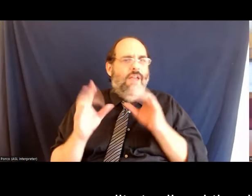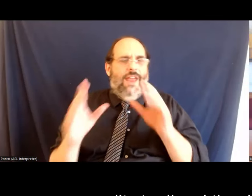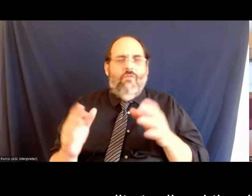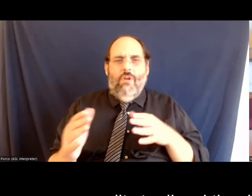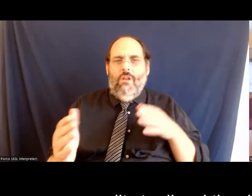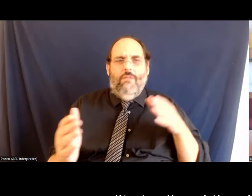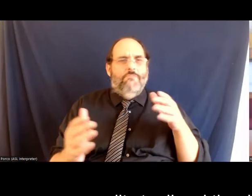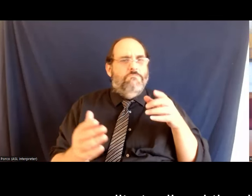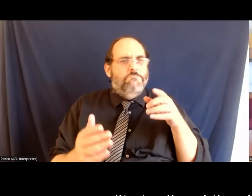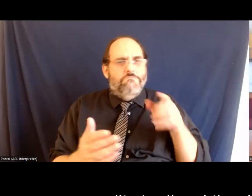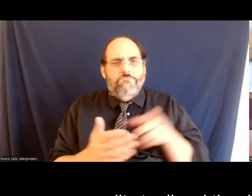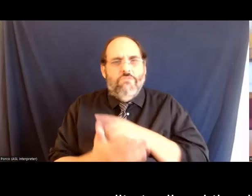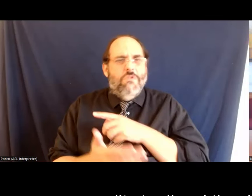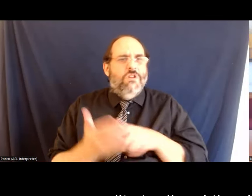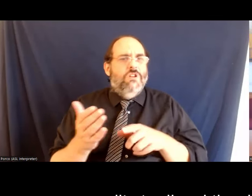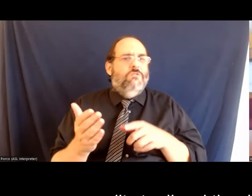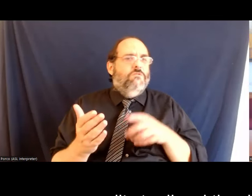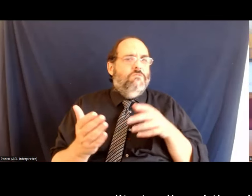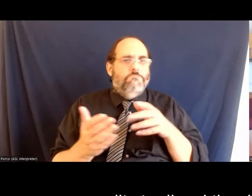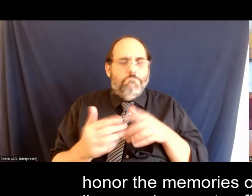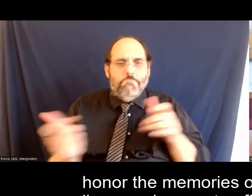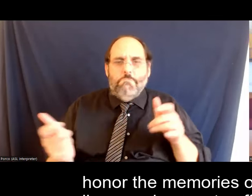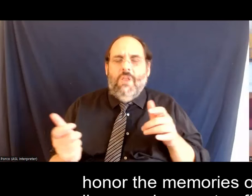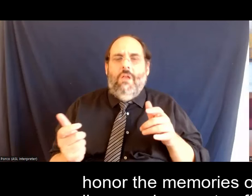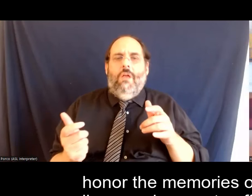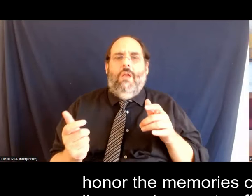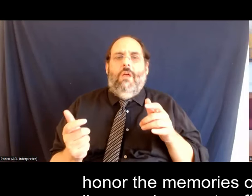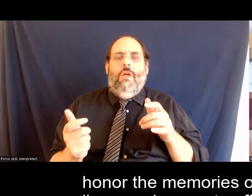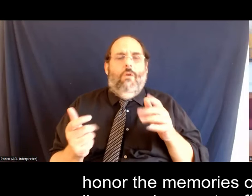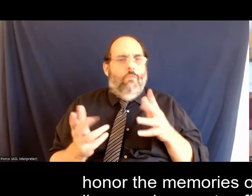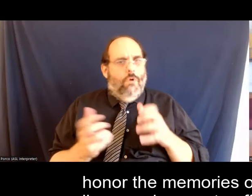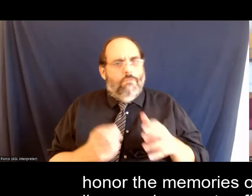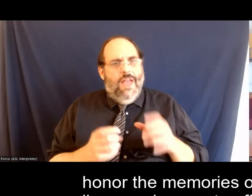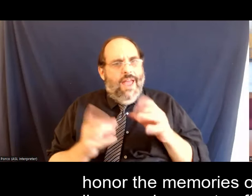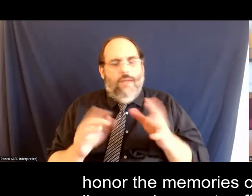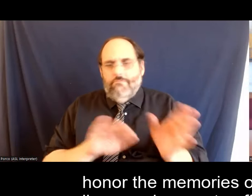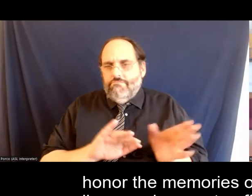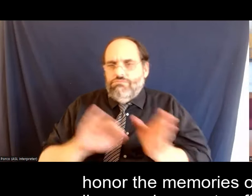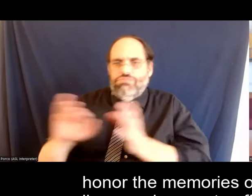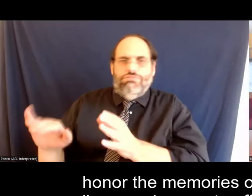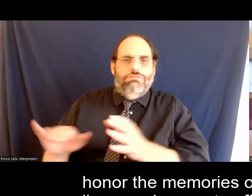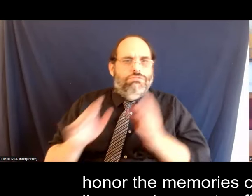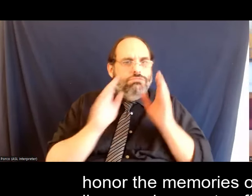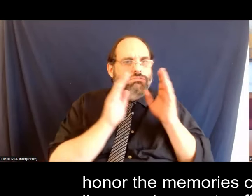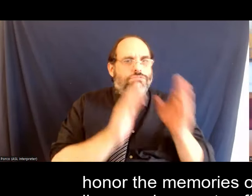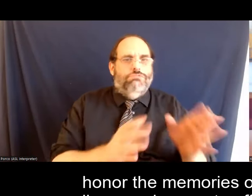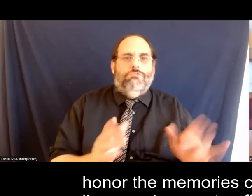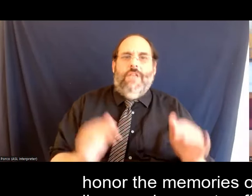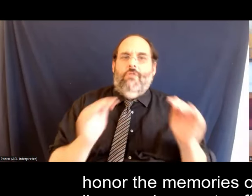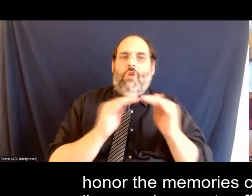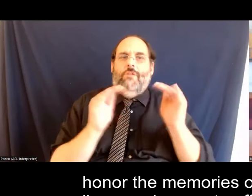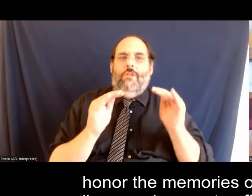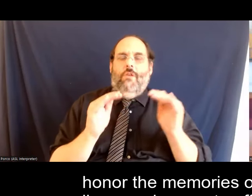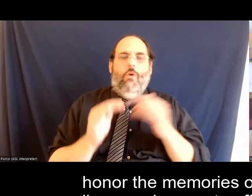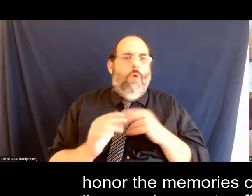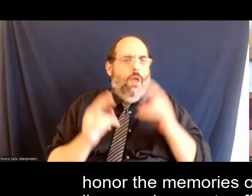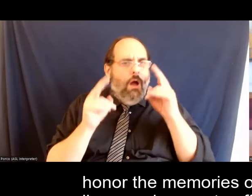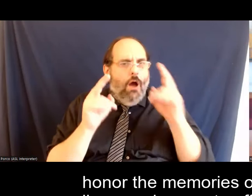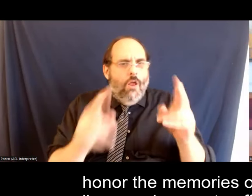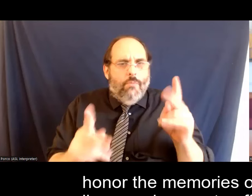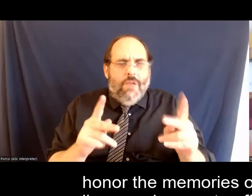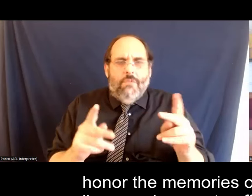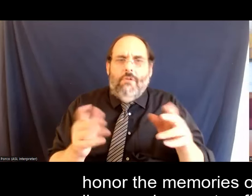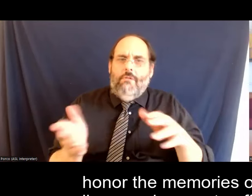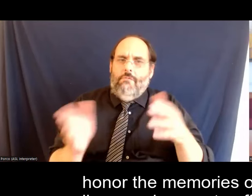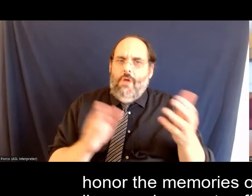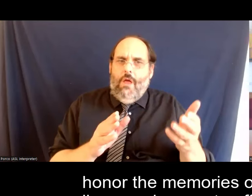prejudice. Being here today gives us space to honor the memories of those who lost their lives and space to affirm